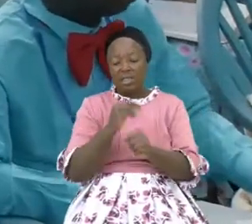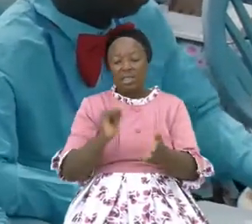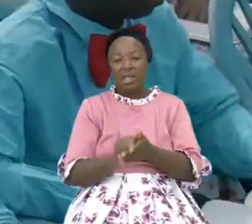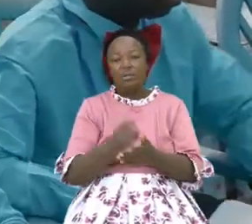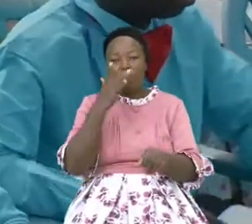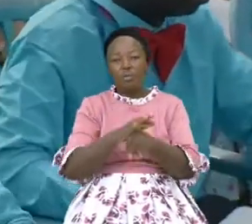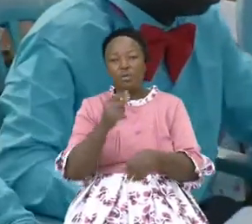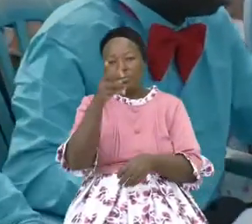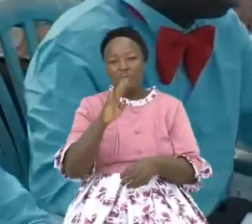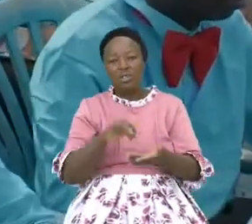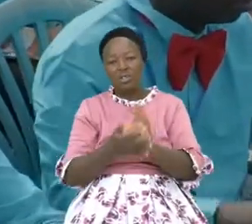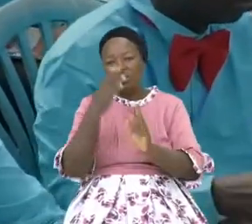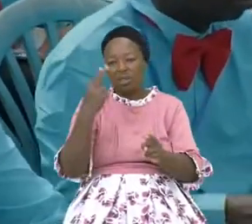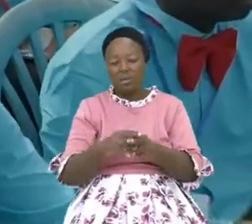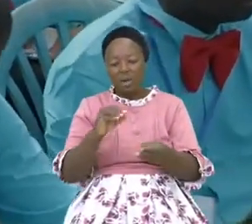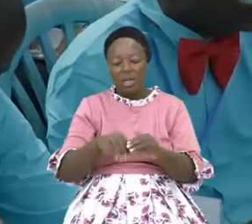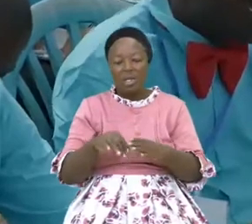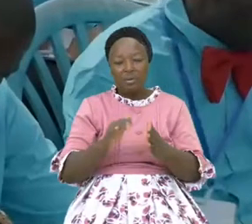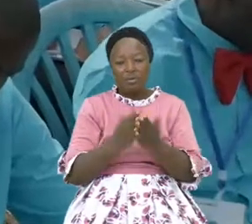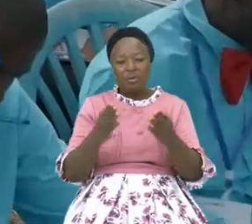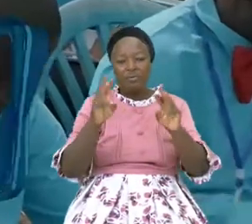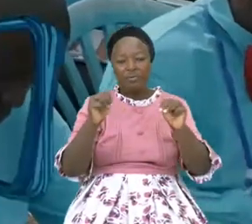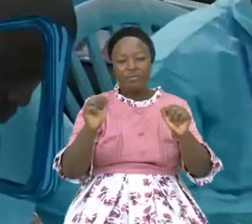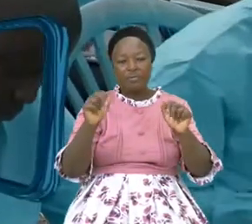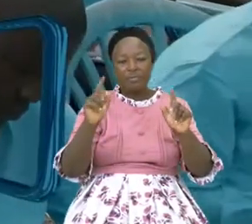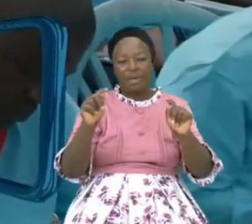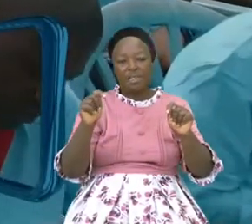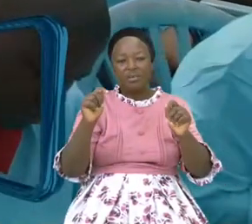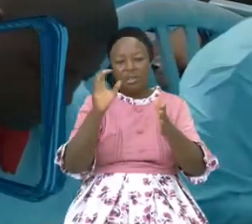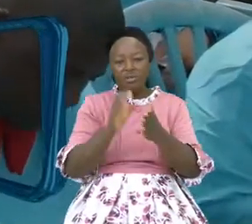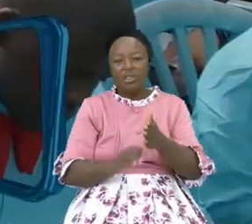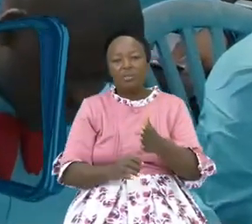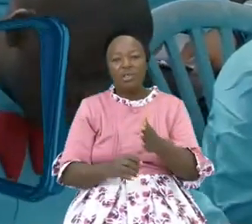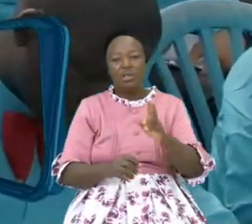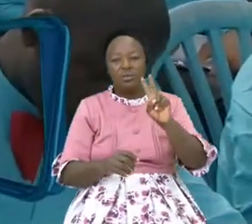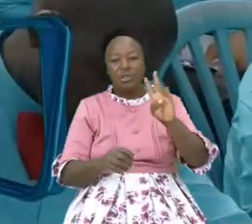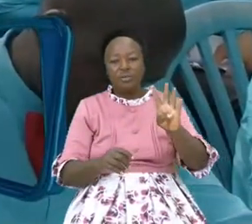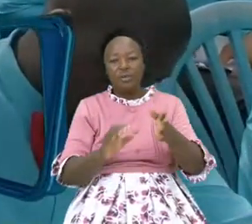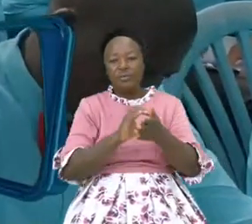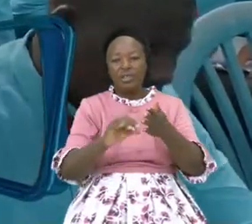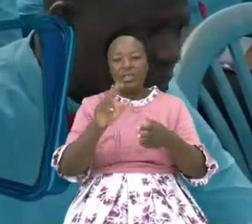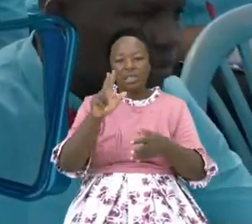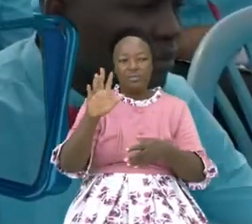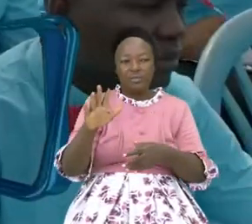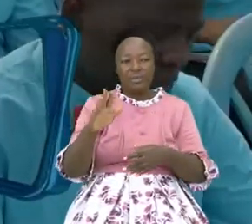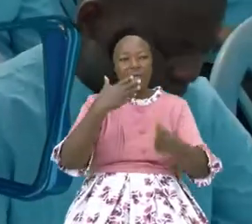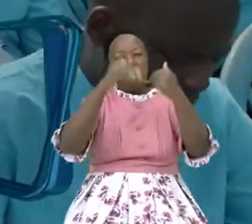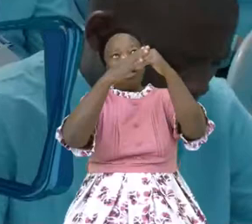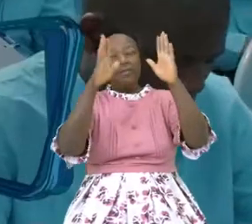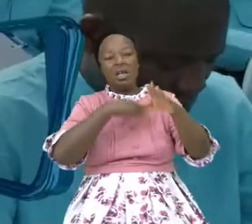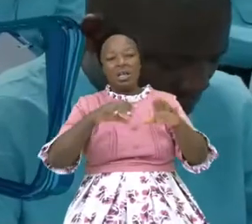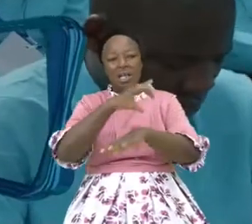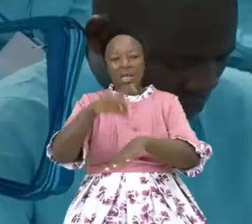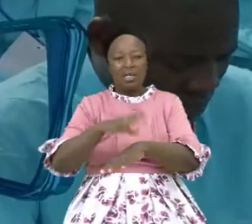24, reading from verse 35. Matthew chapter 24, verse 35. Heaven and earth